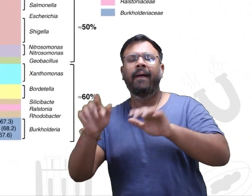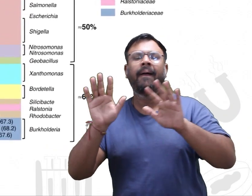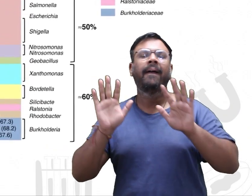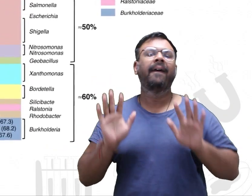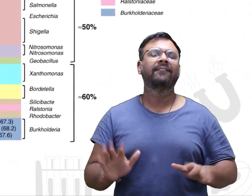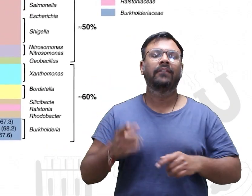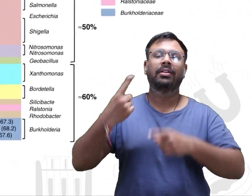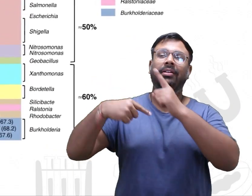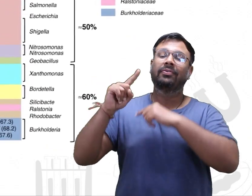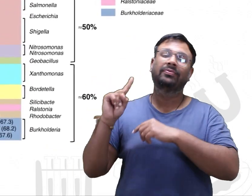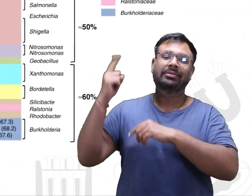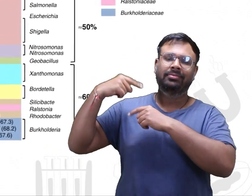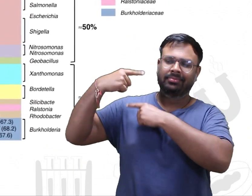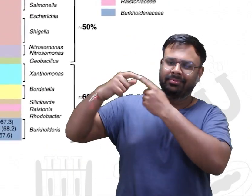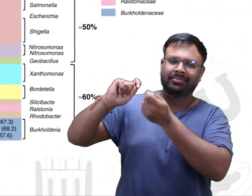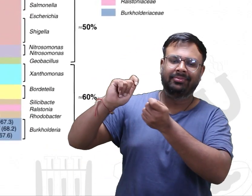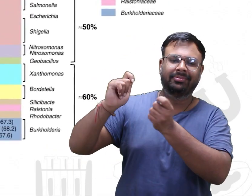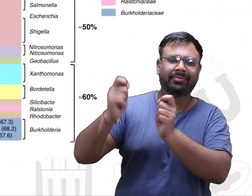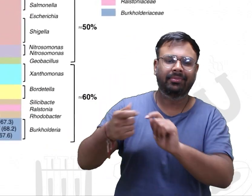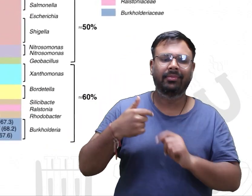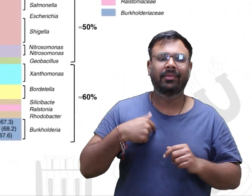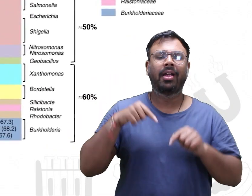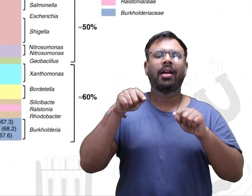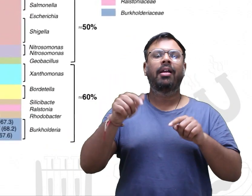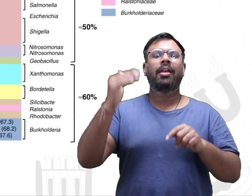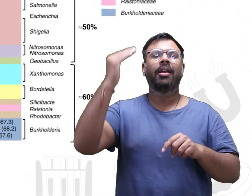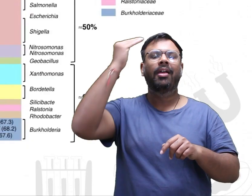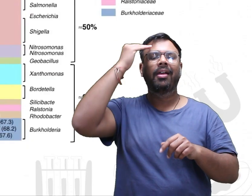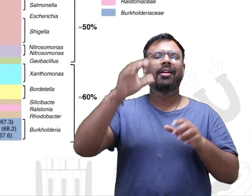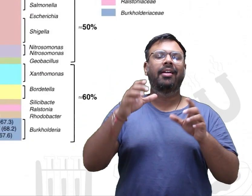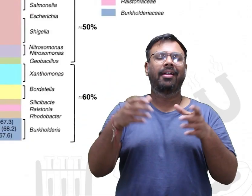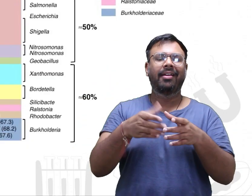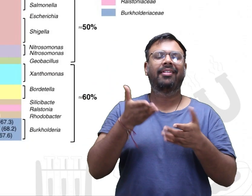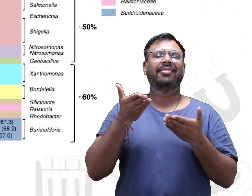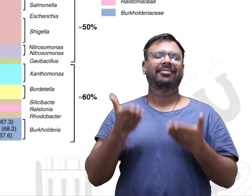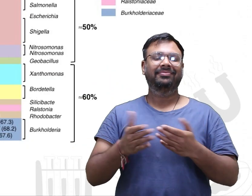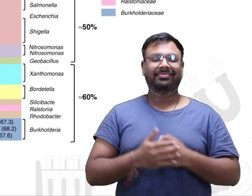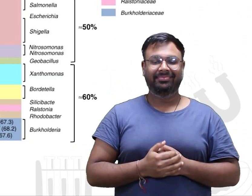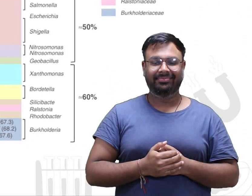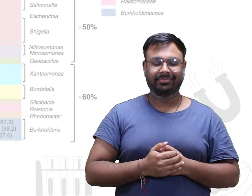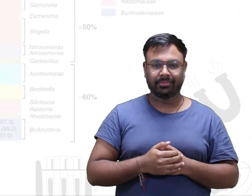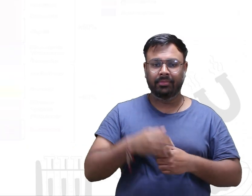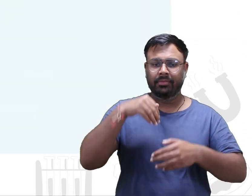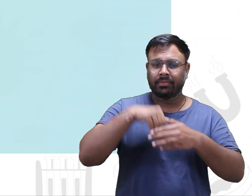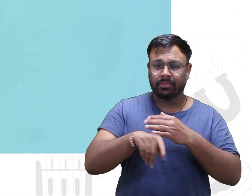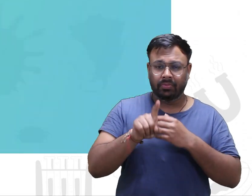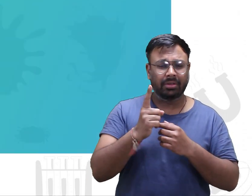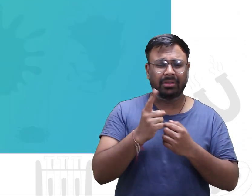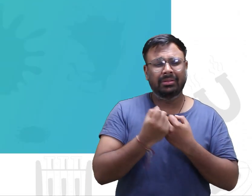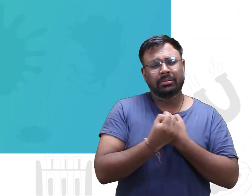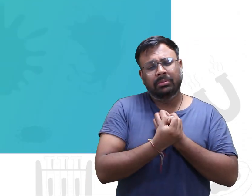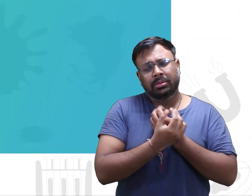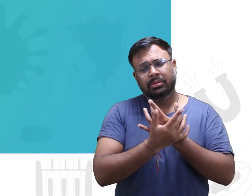how isolated microbes is evolved from a series of common ancestor. Now we get to know what species we had cultured.